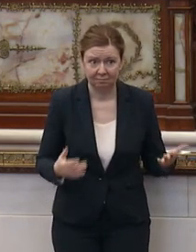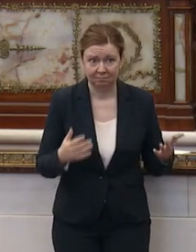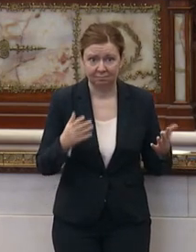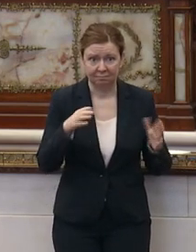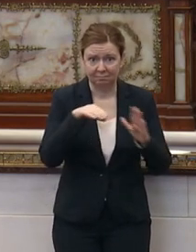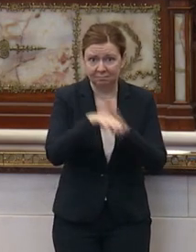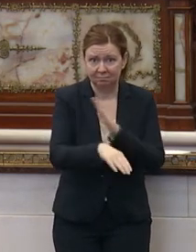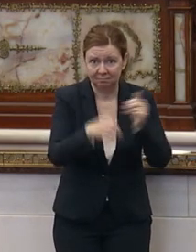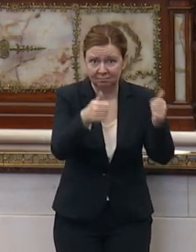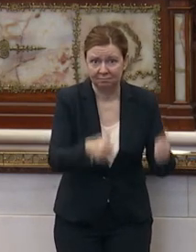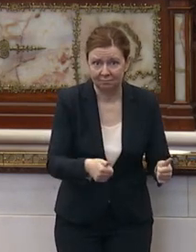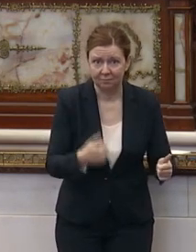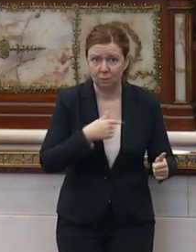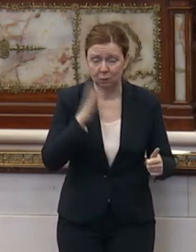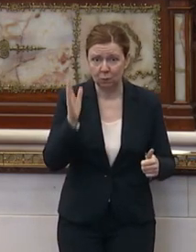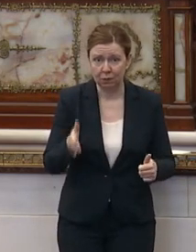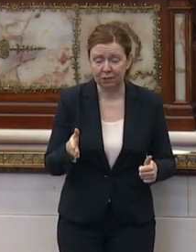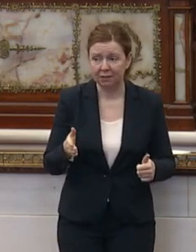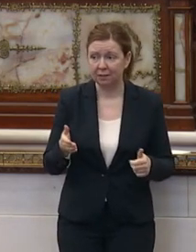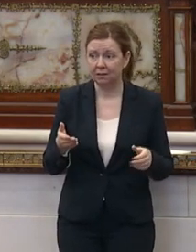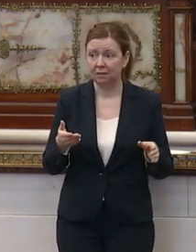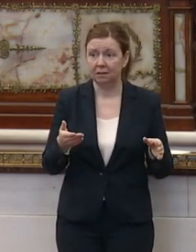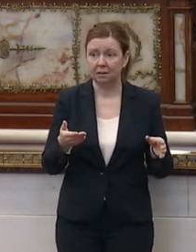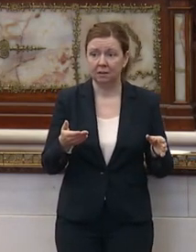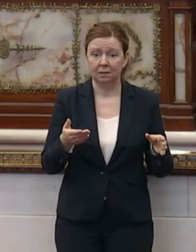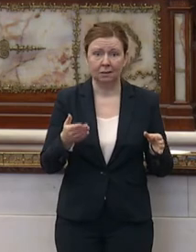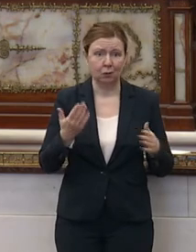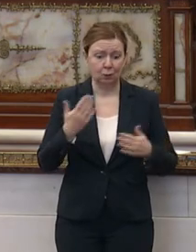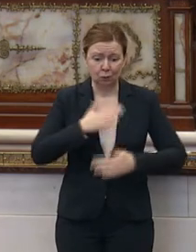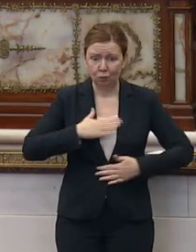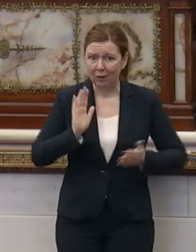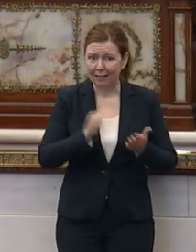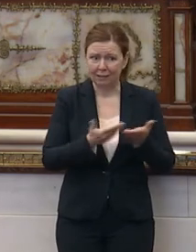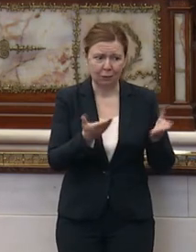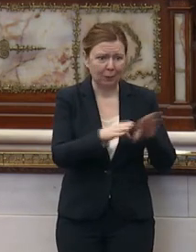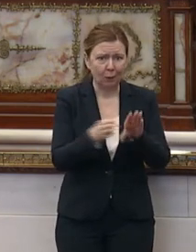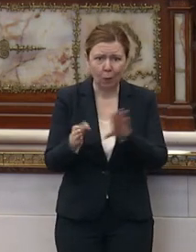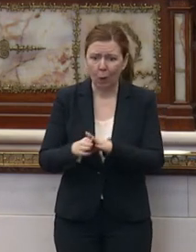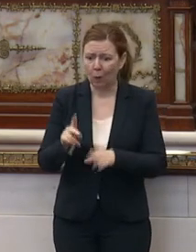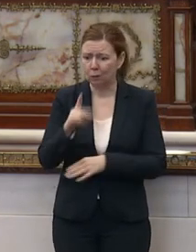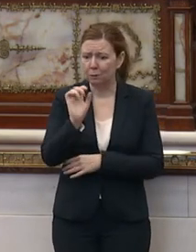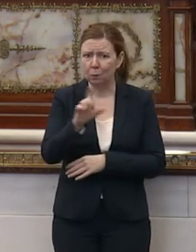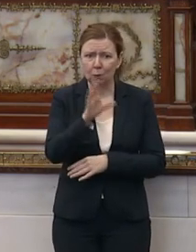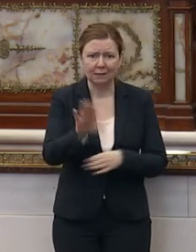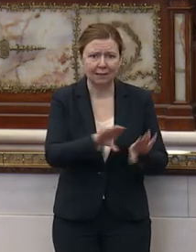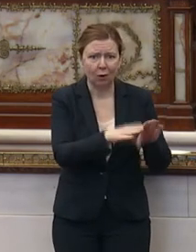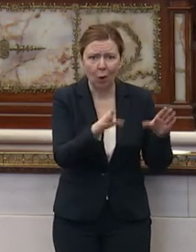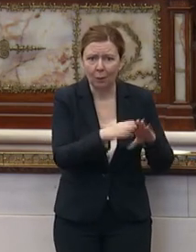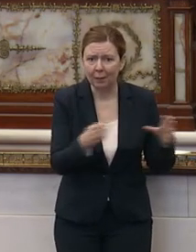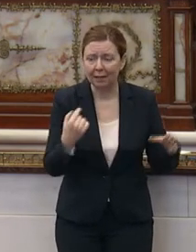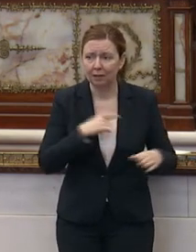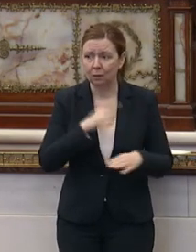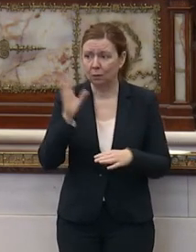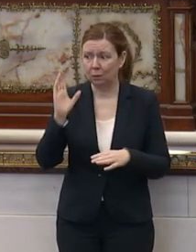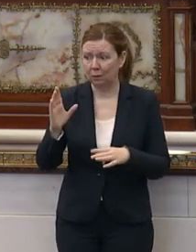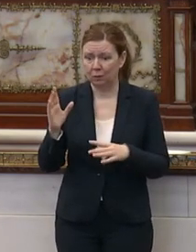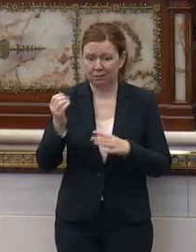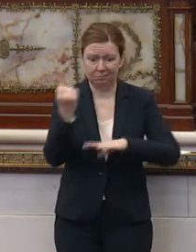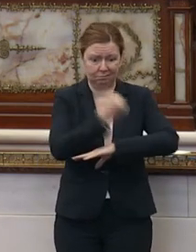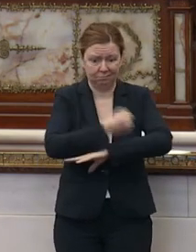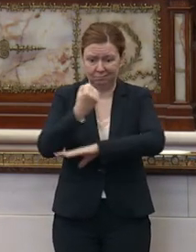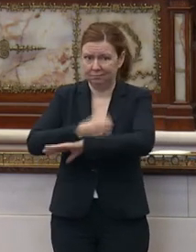gloom. We would be closing rec centers. Pools would have never opened. We would have been